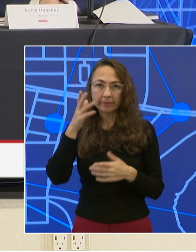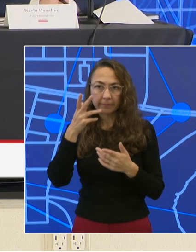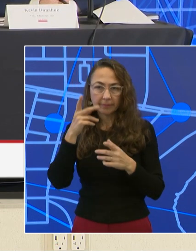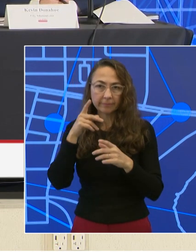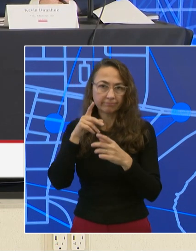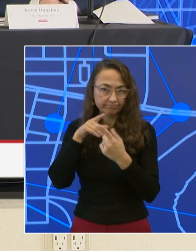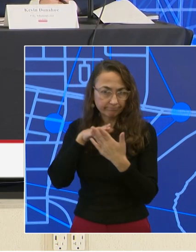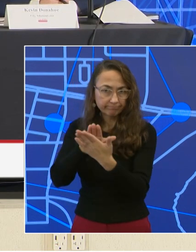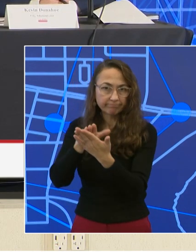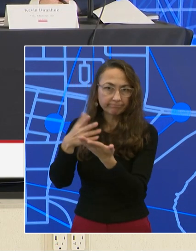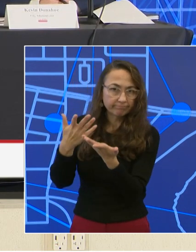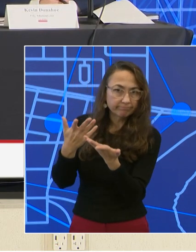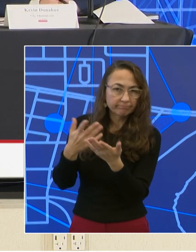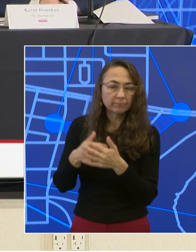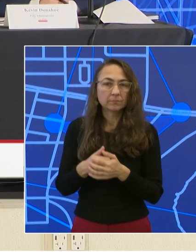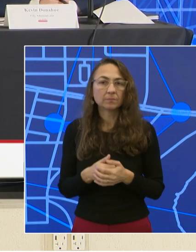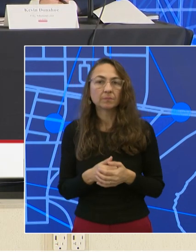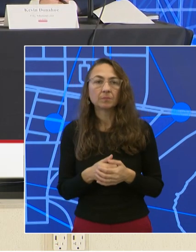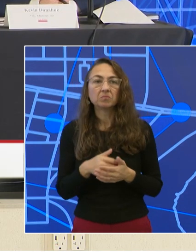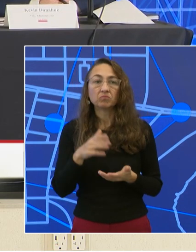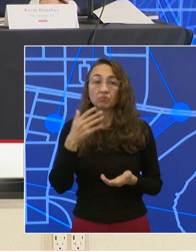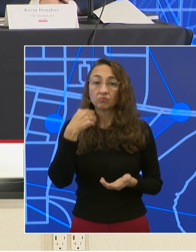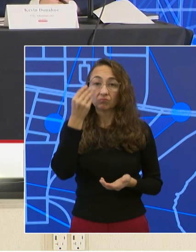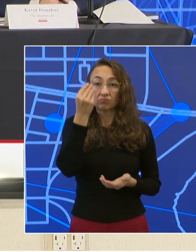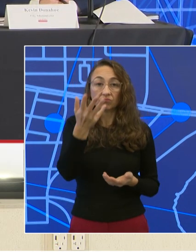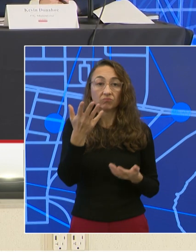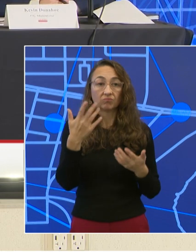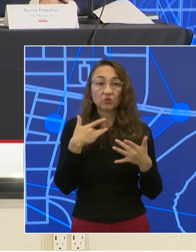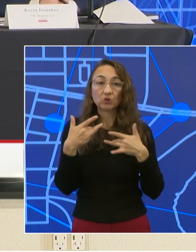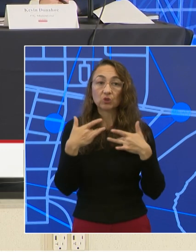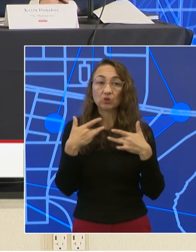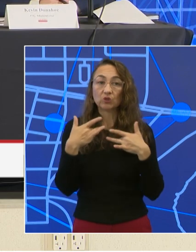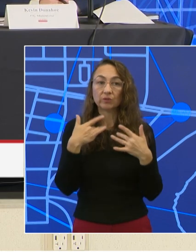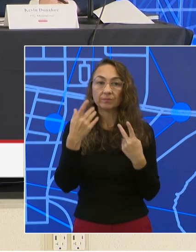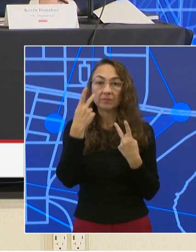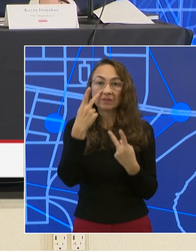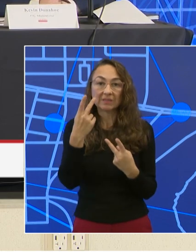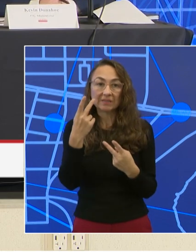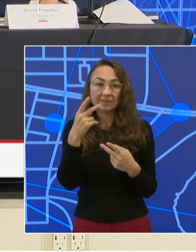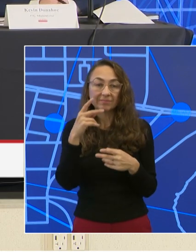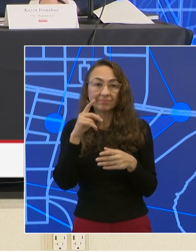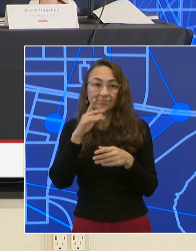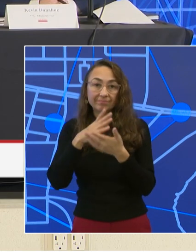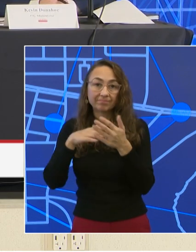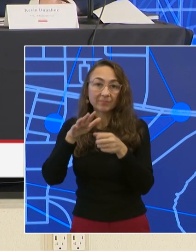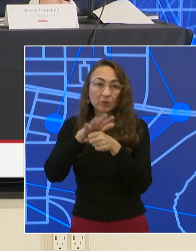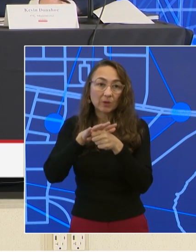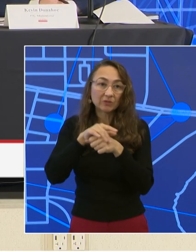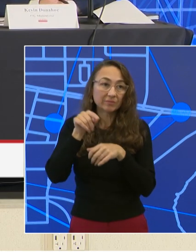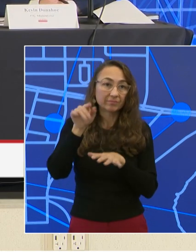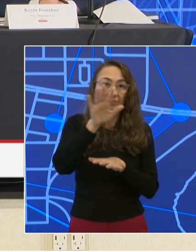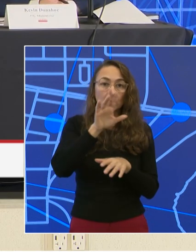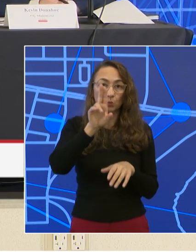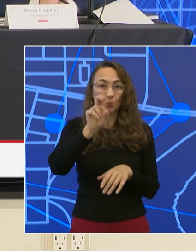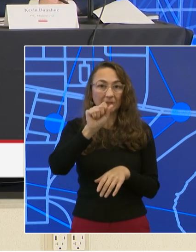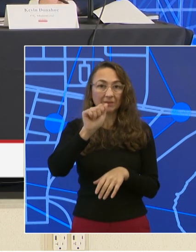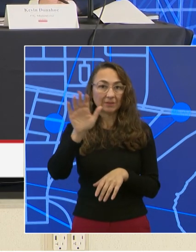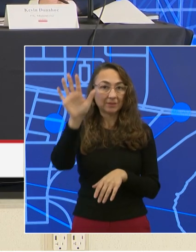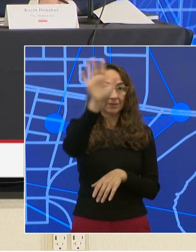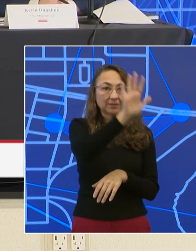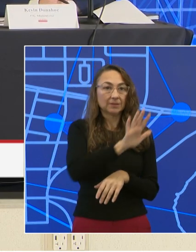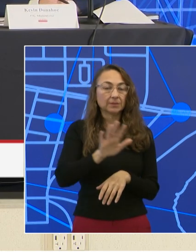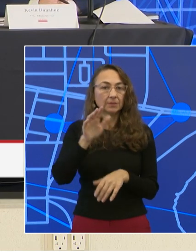been very concerned with what we've seen in some spaces across the U.S., but we will certainly keep our finger on the pulse if